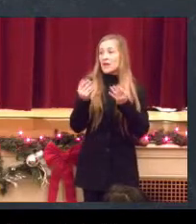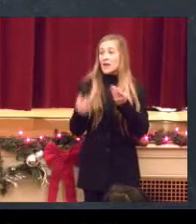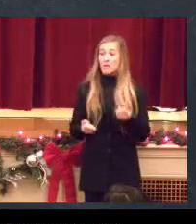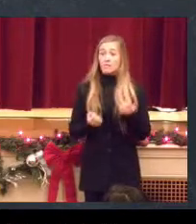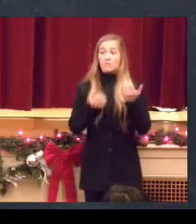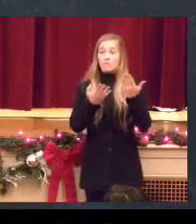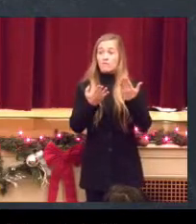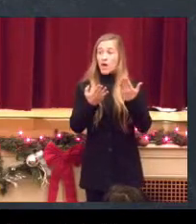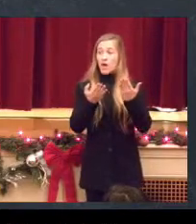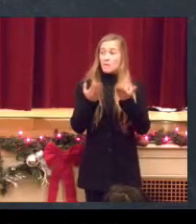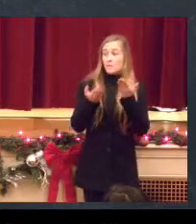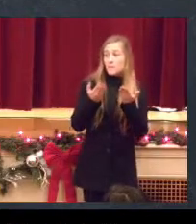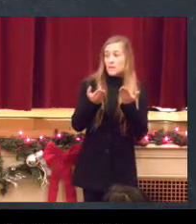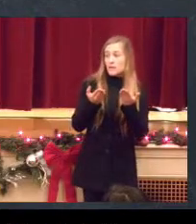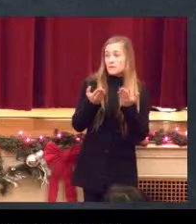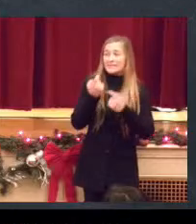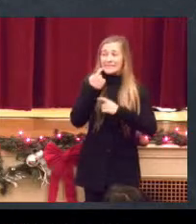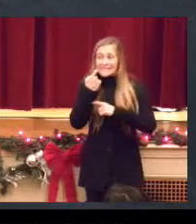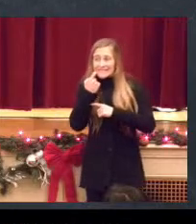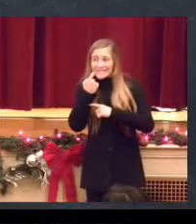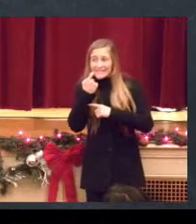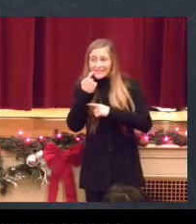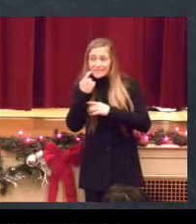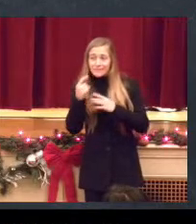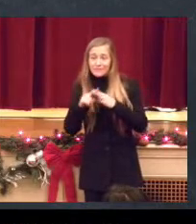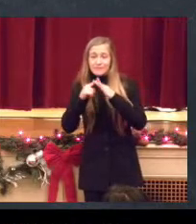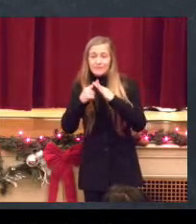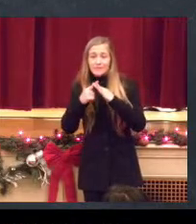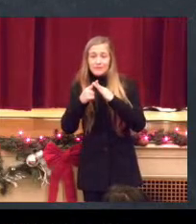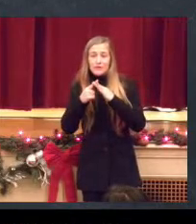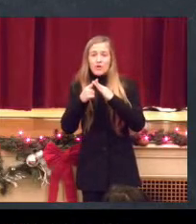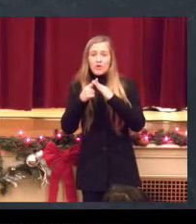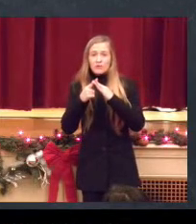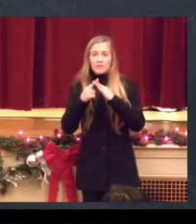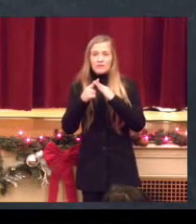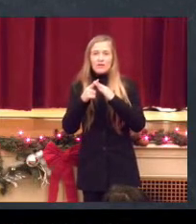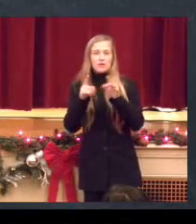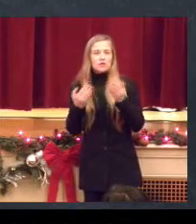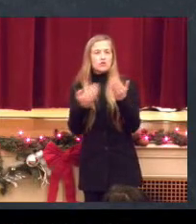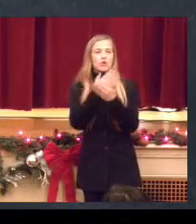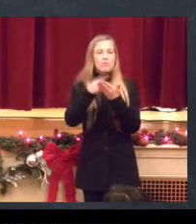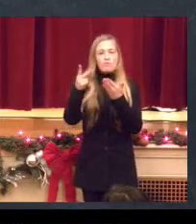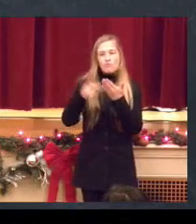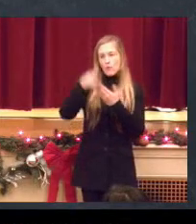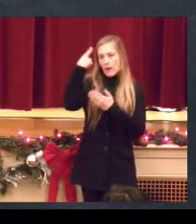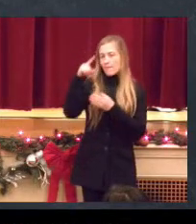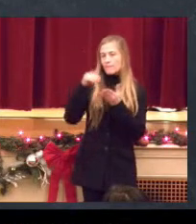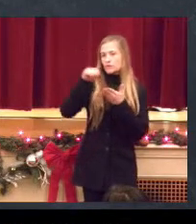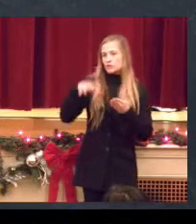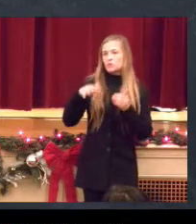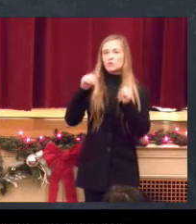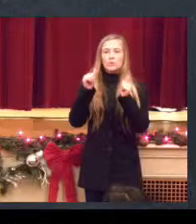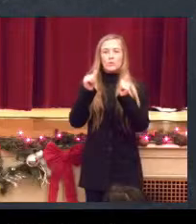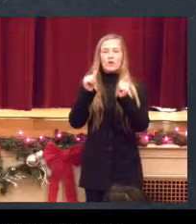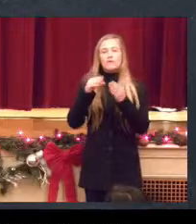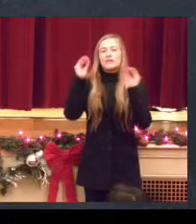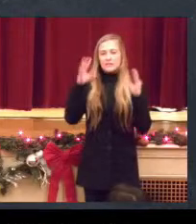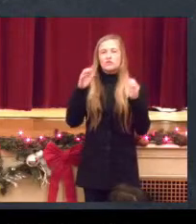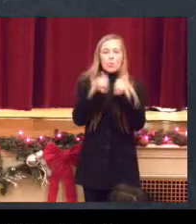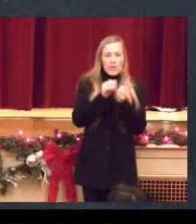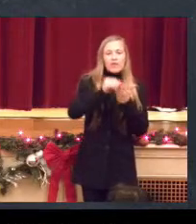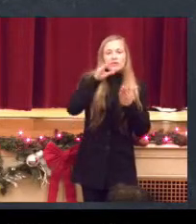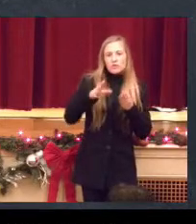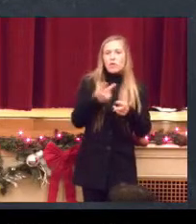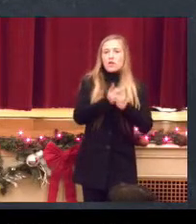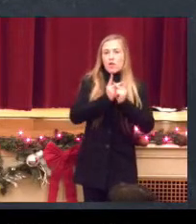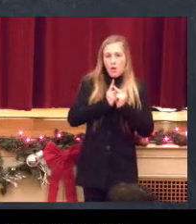have recently enacted a loan repayment program for teachers that have student loans that they need to repay. There is